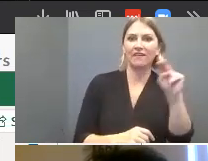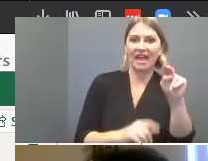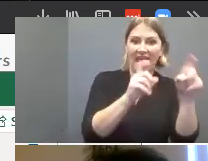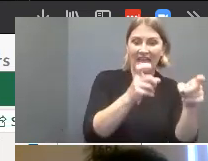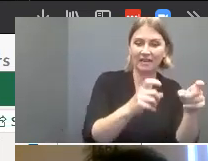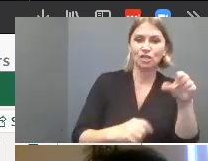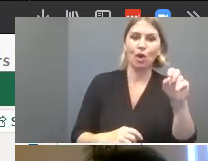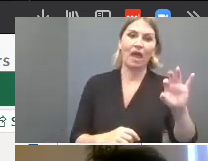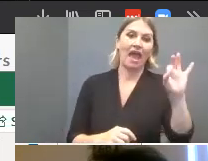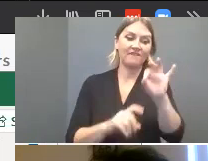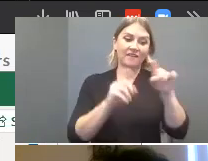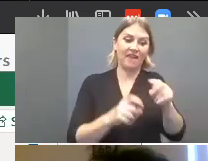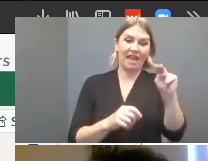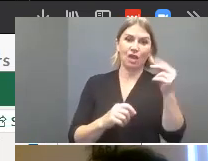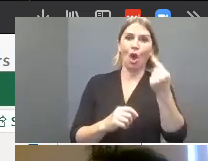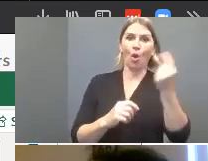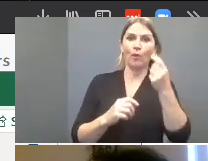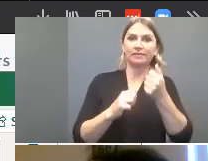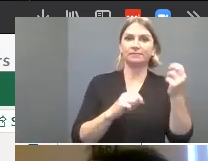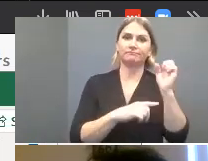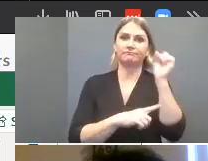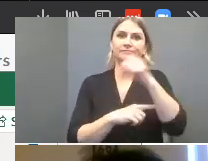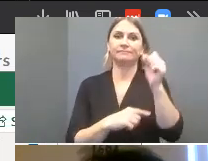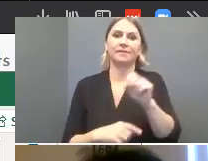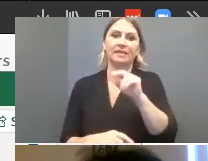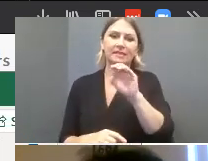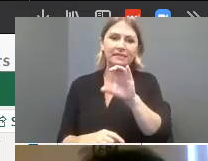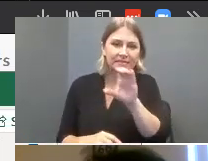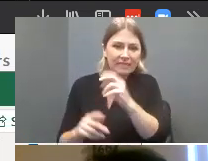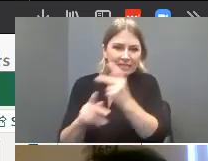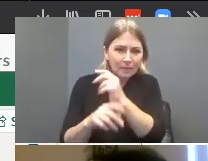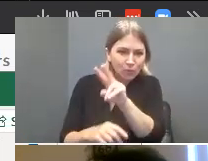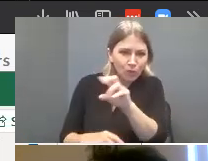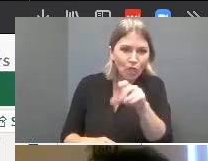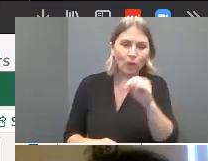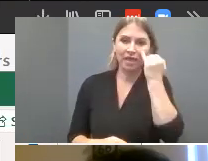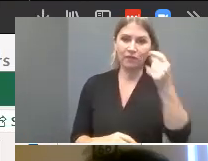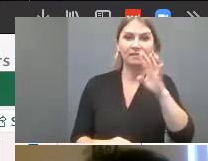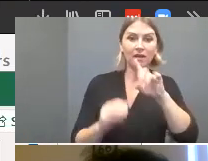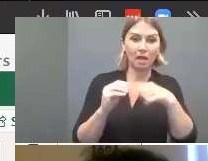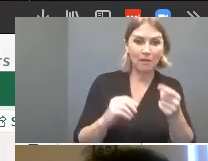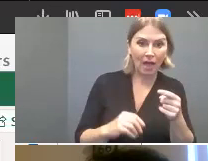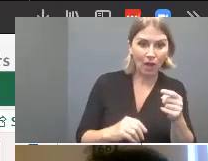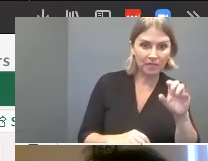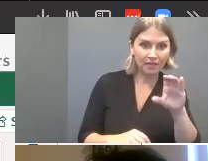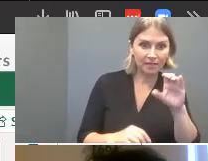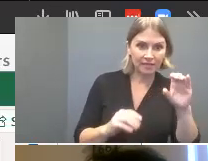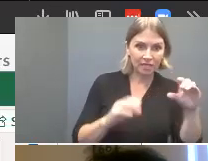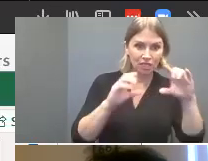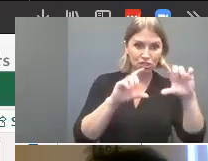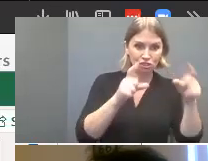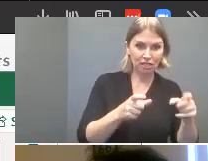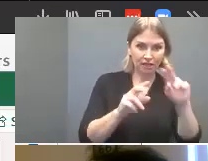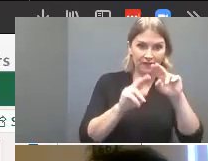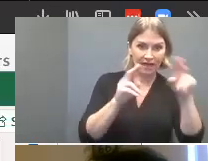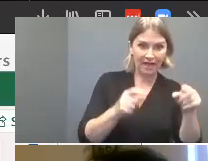always greater than c times g of n. And when we talk about f of n equals to theta of g of n, that means